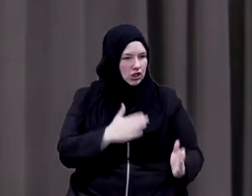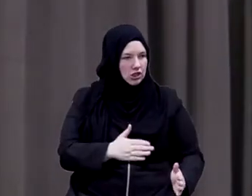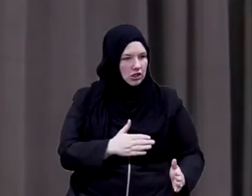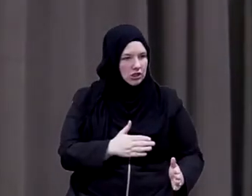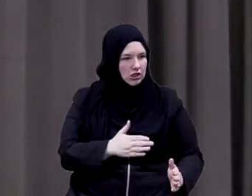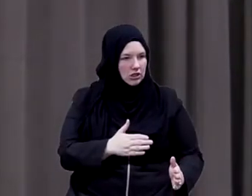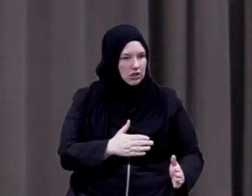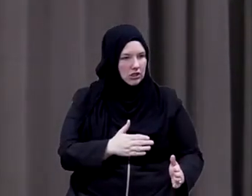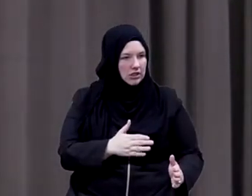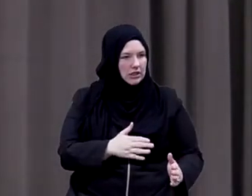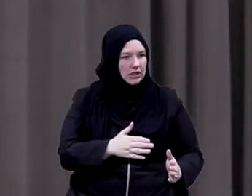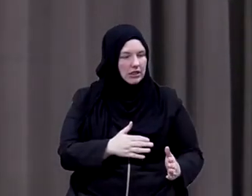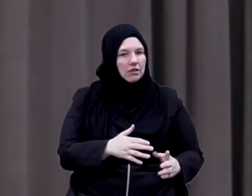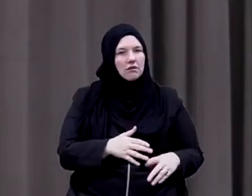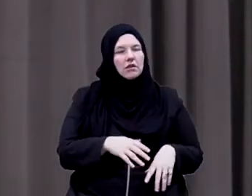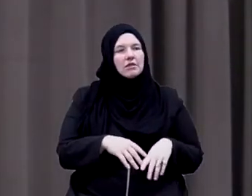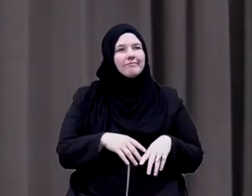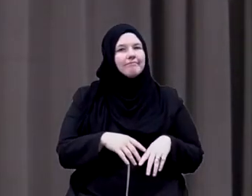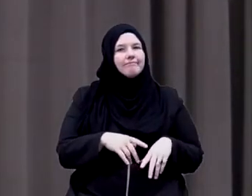was a mujahid.